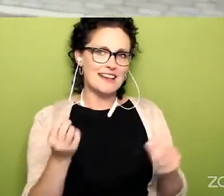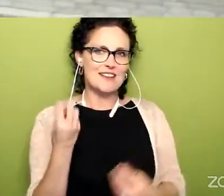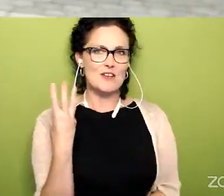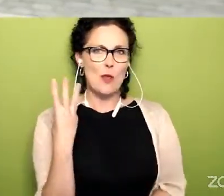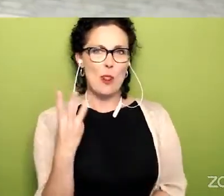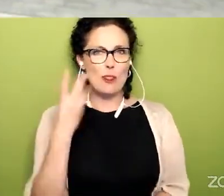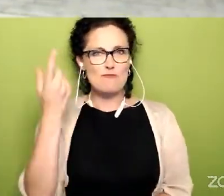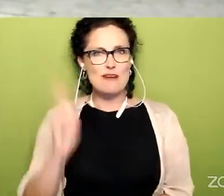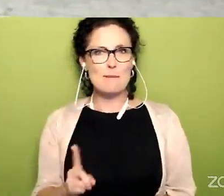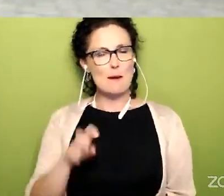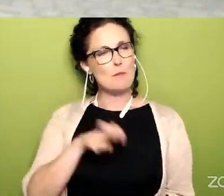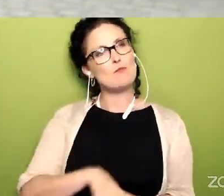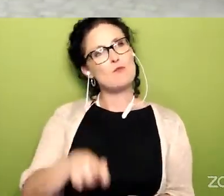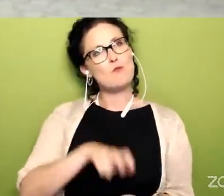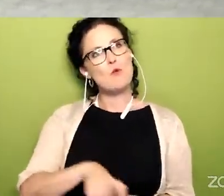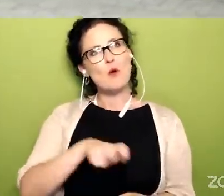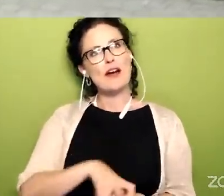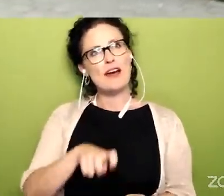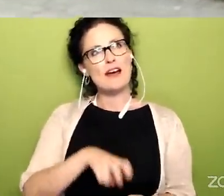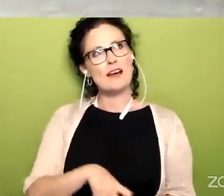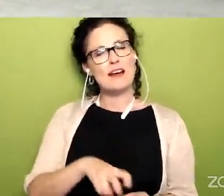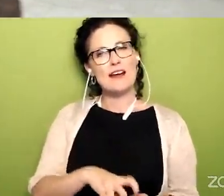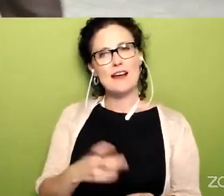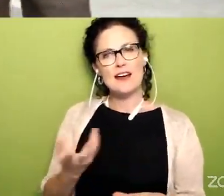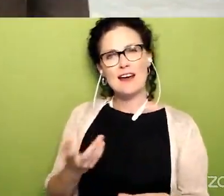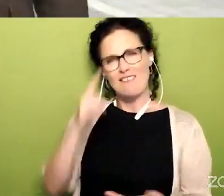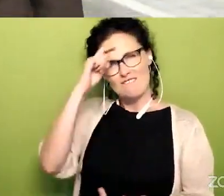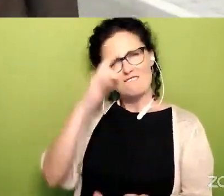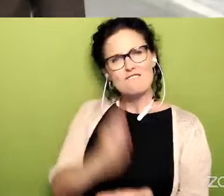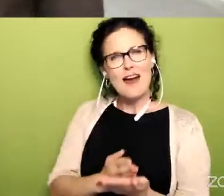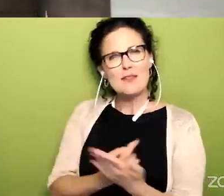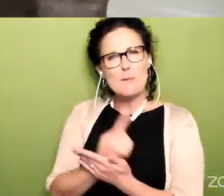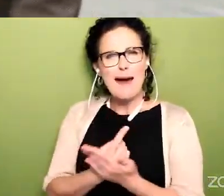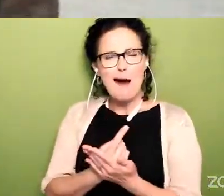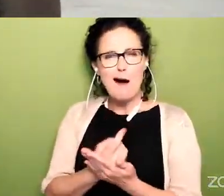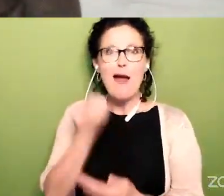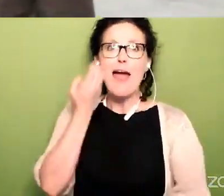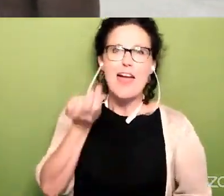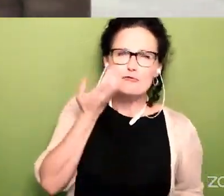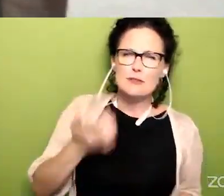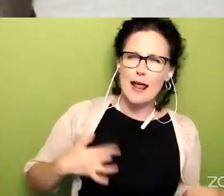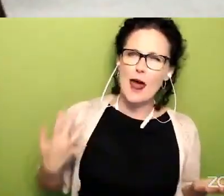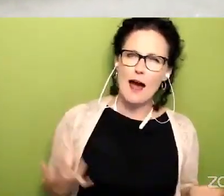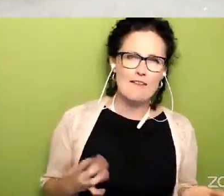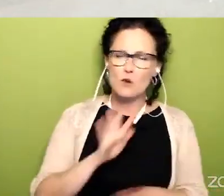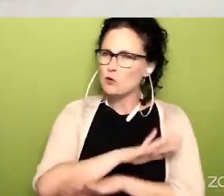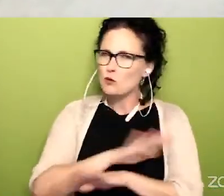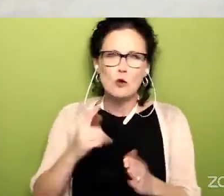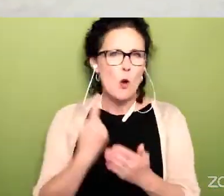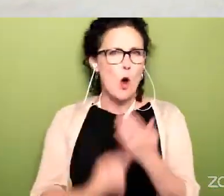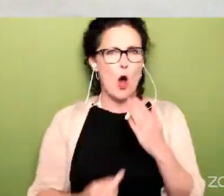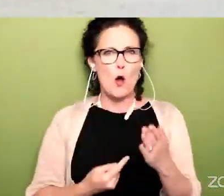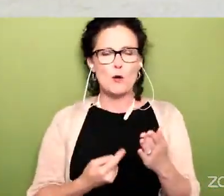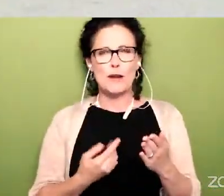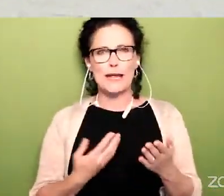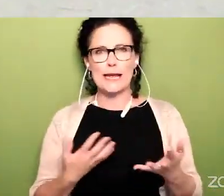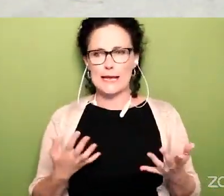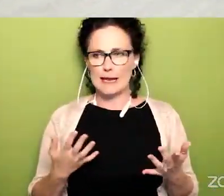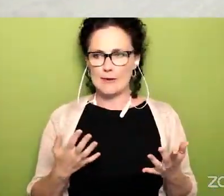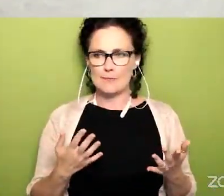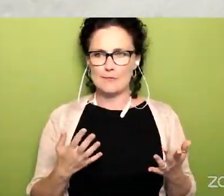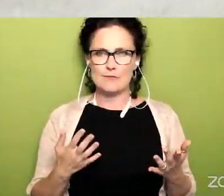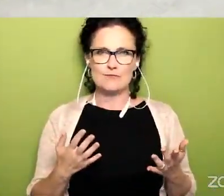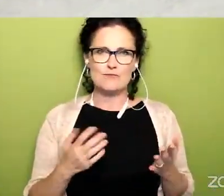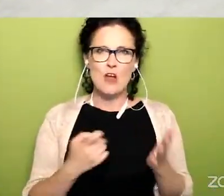like religion, it's about what you believe. I think the way that our ideas have like turned into this whole performance